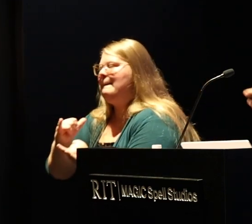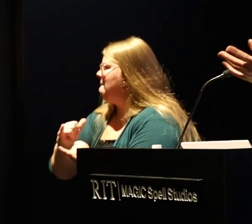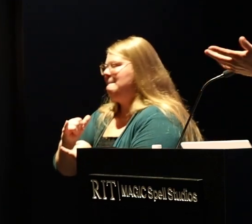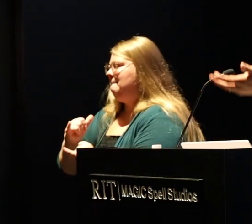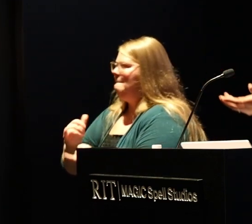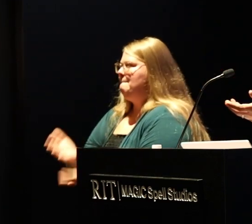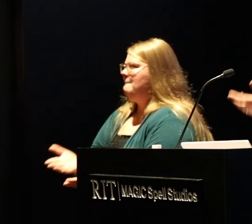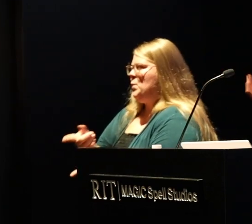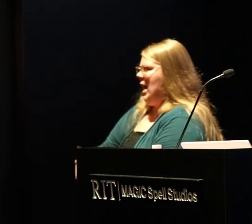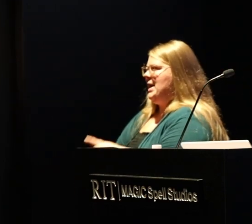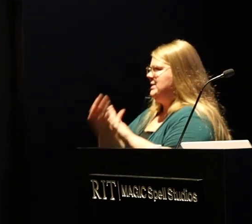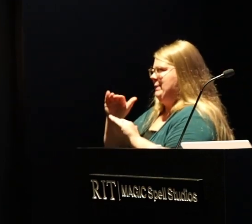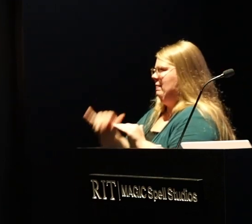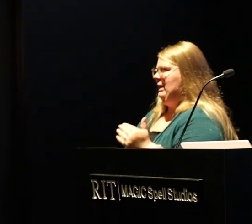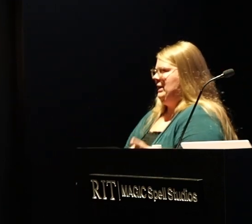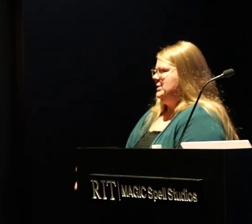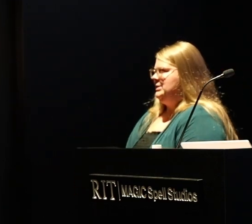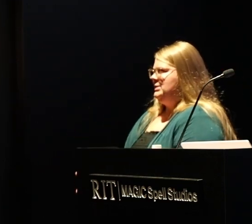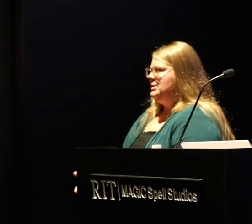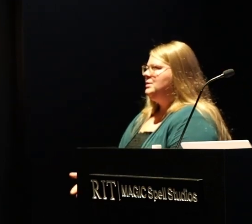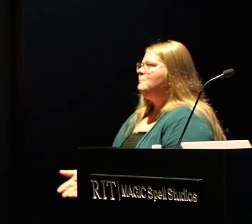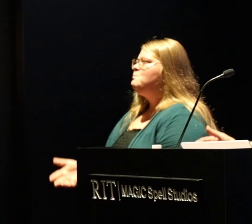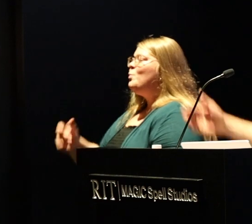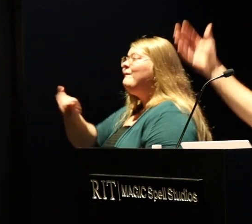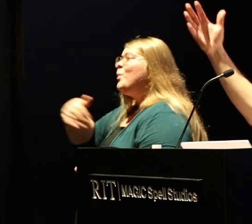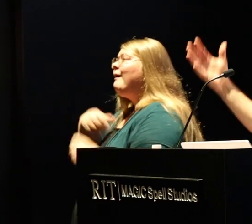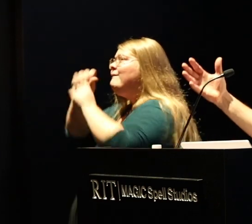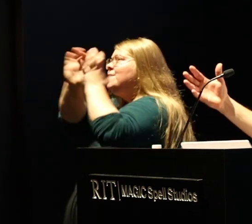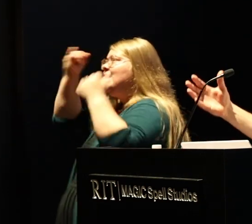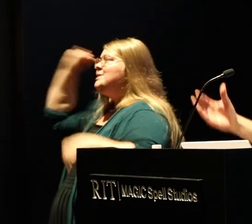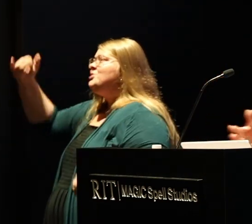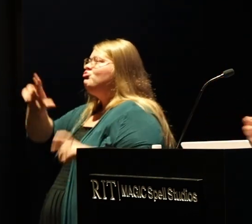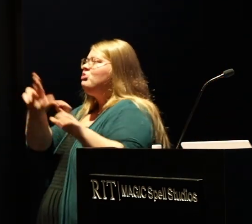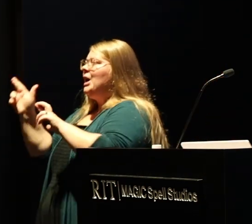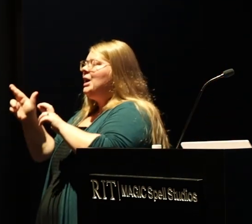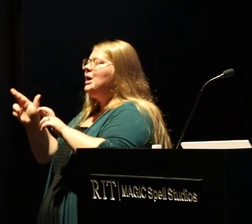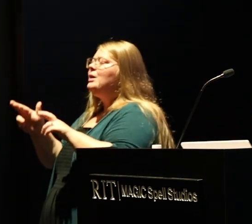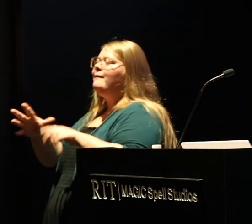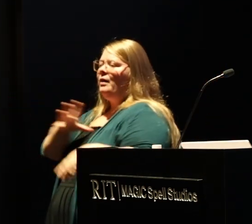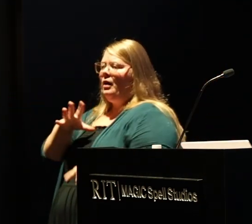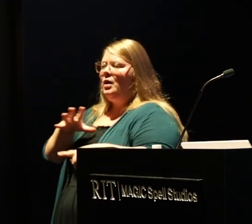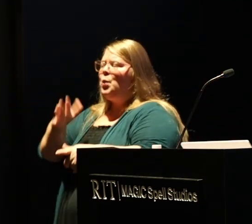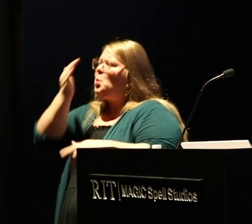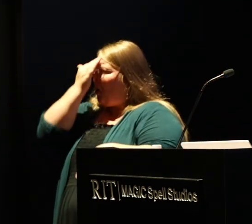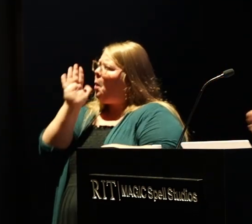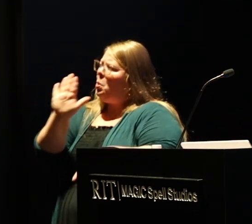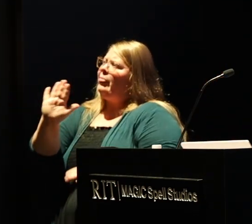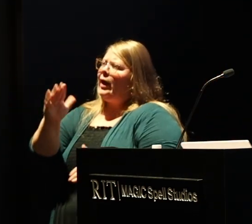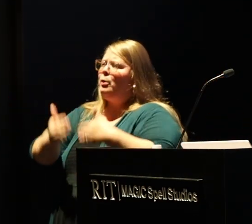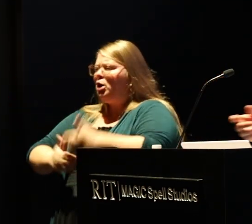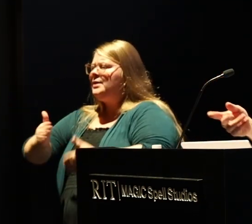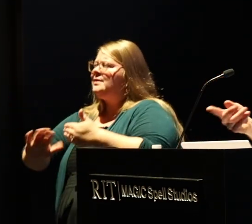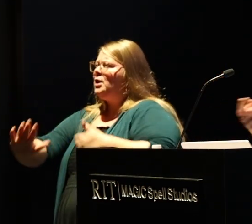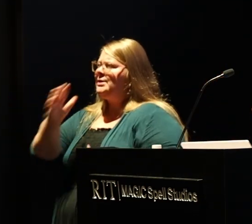have, same thing with the contractors. Have like an idea, go into like you know a little bit about what they go through, like how to